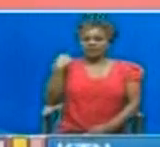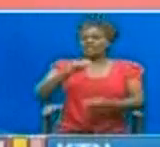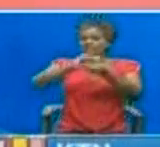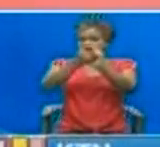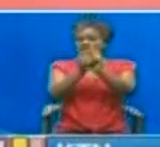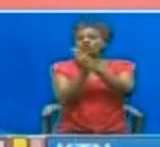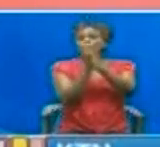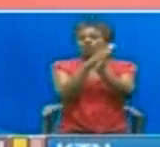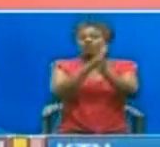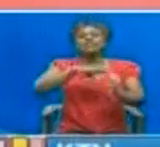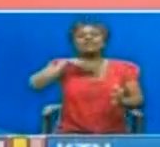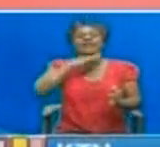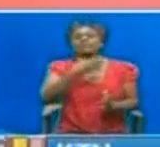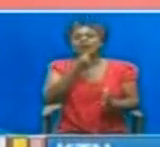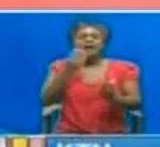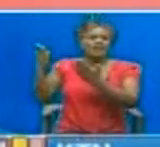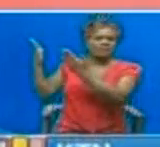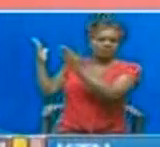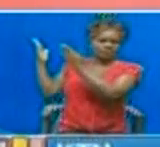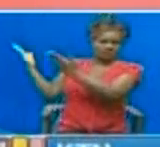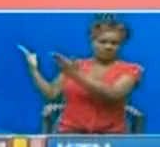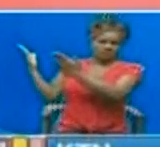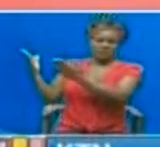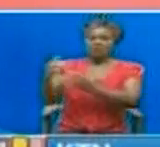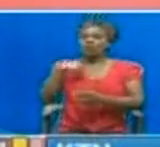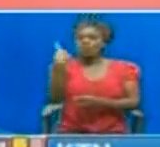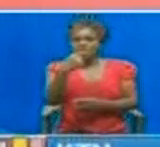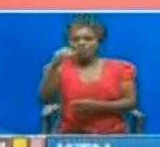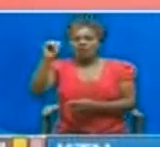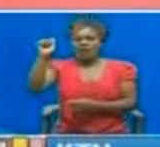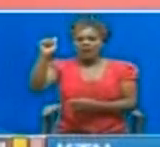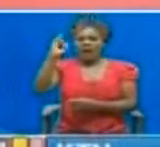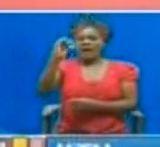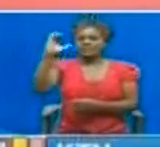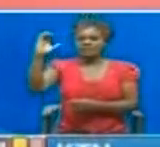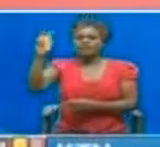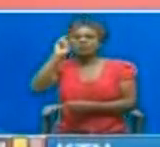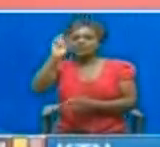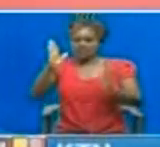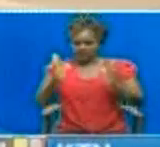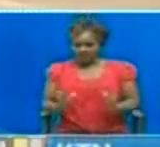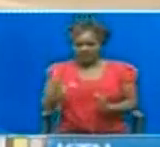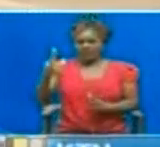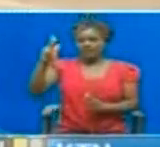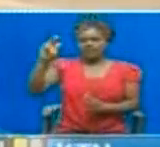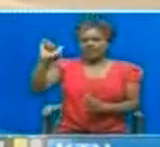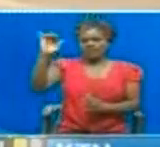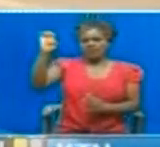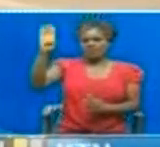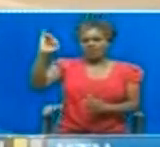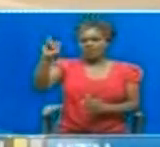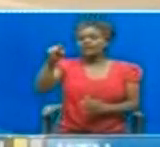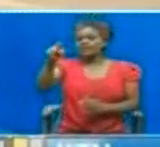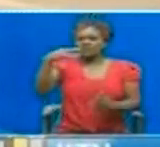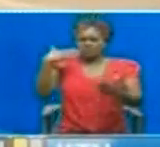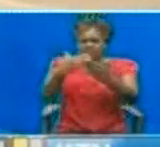to the mystery death surrounding the body that was alleged to belong to supposed ICC witness Meshack Yebei. That is